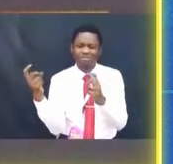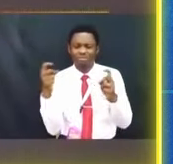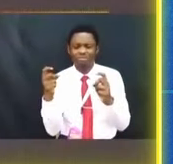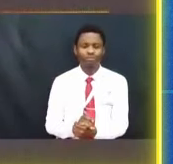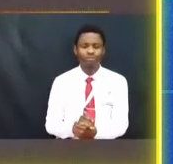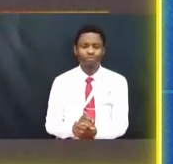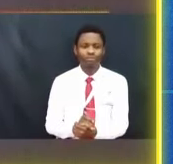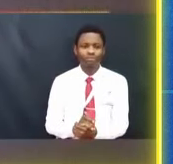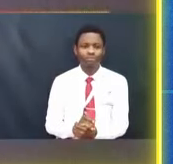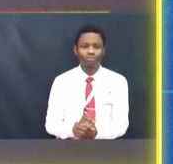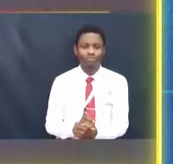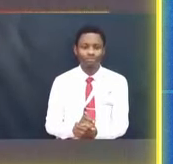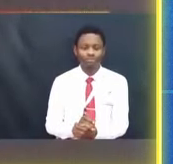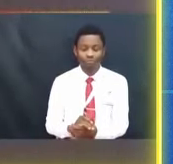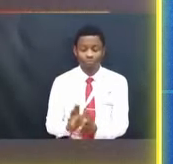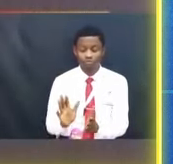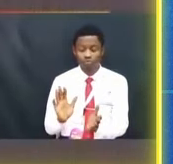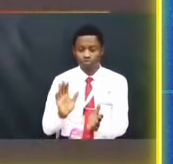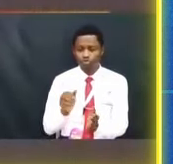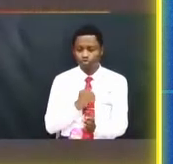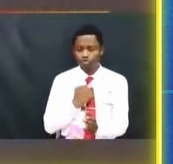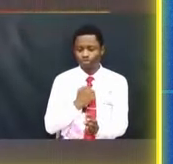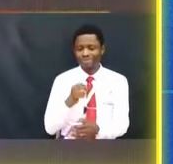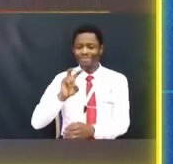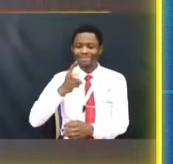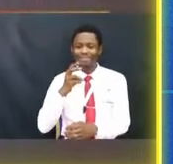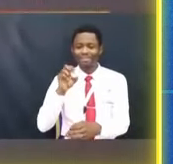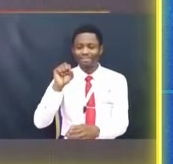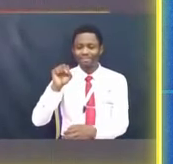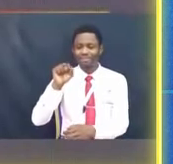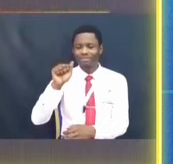take the big one. 2 Samuel 21,